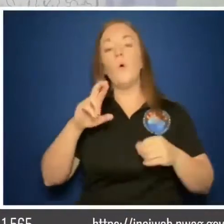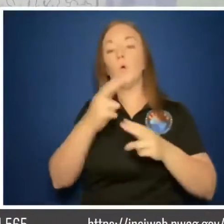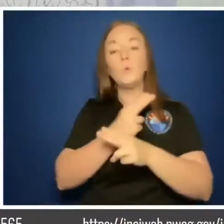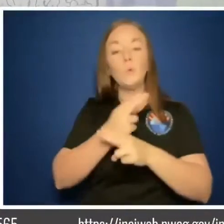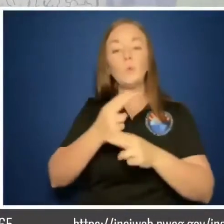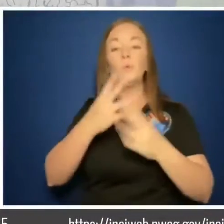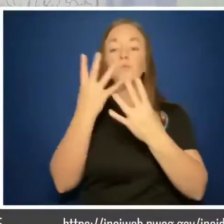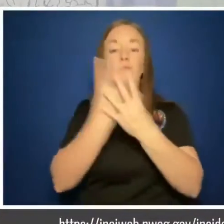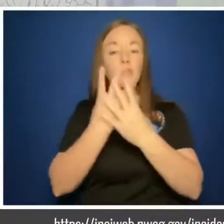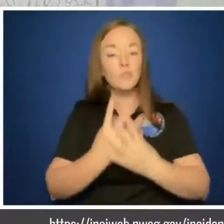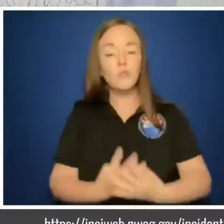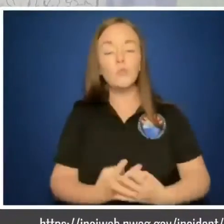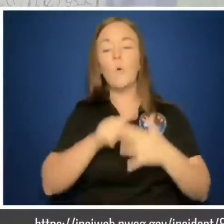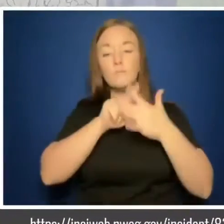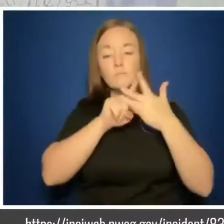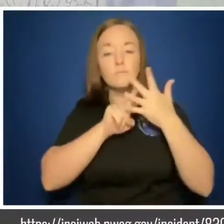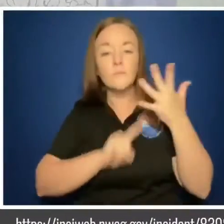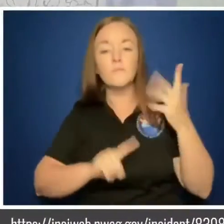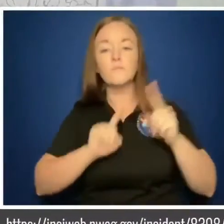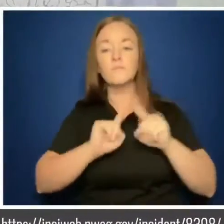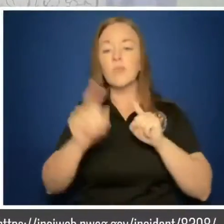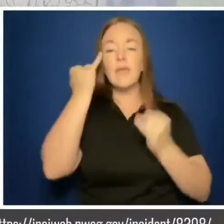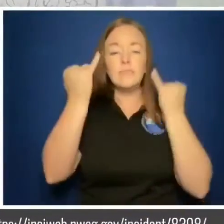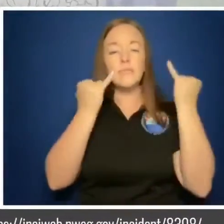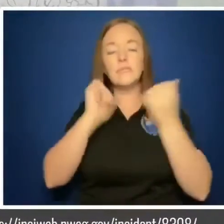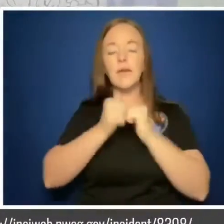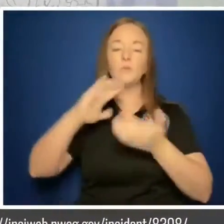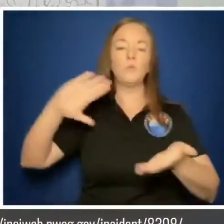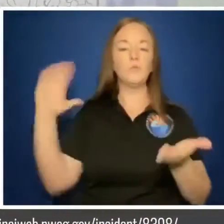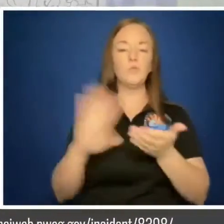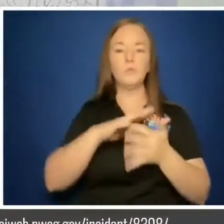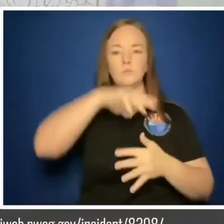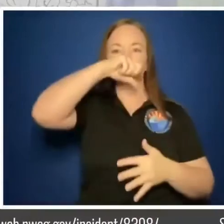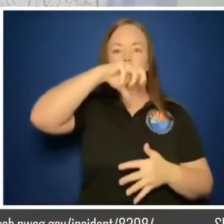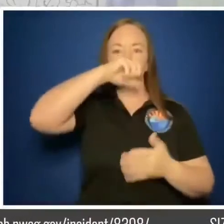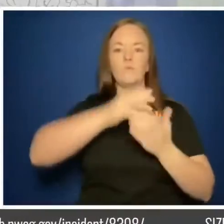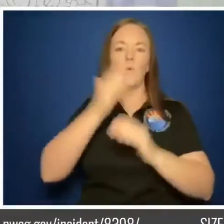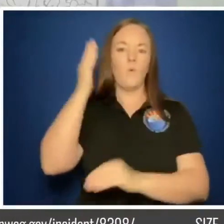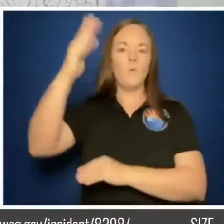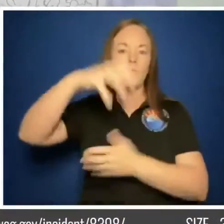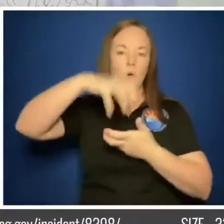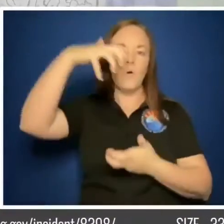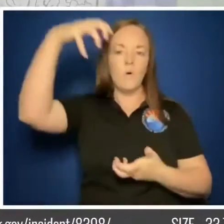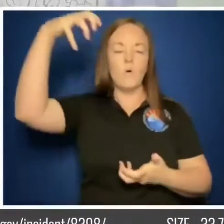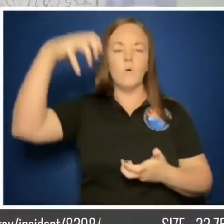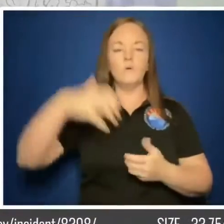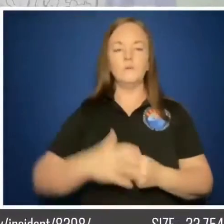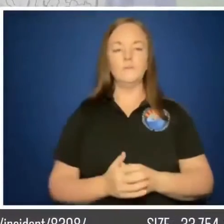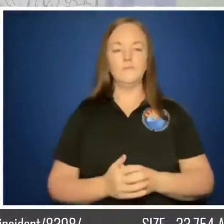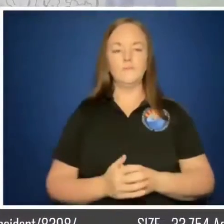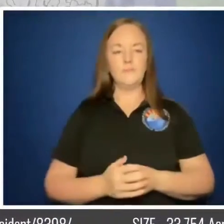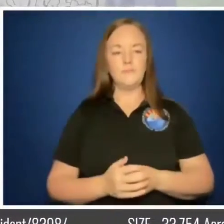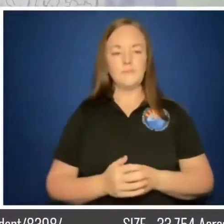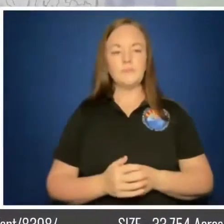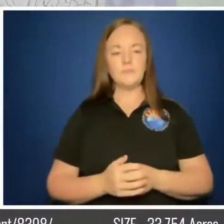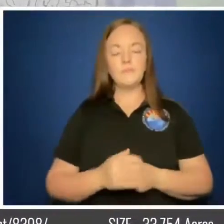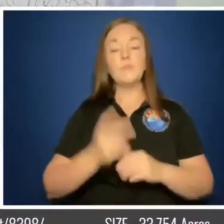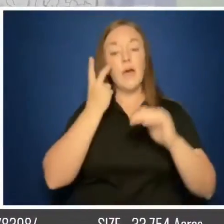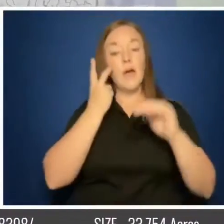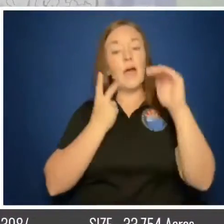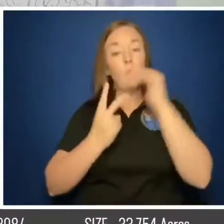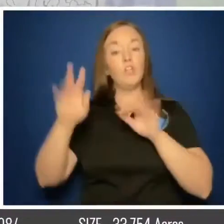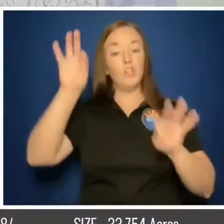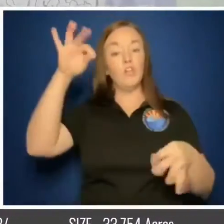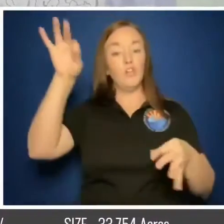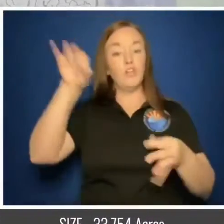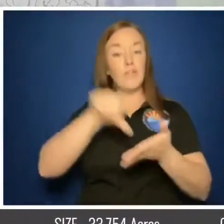mitigate your exposure and reduce your exposure. Those are outlined in some of the links that are in that outlook at the bottom. The